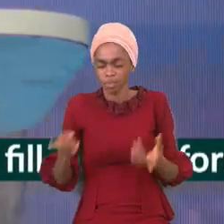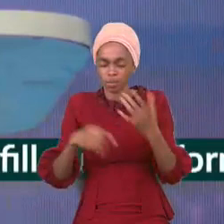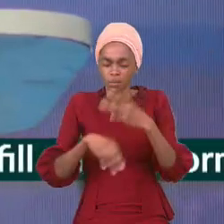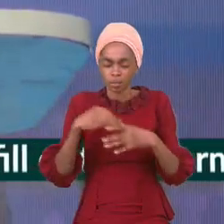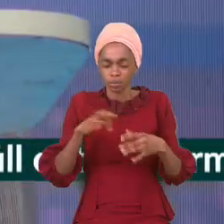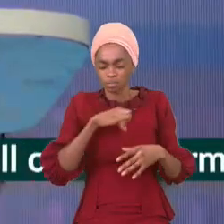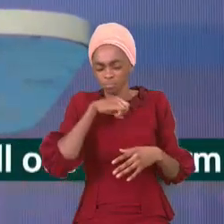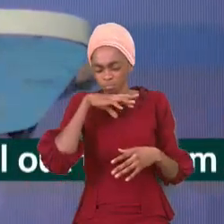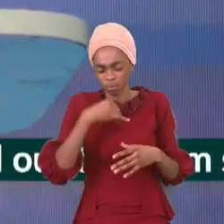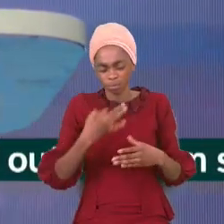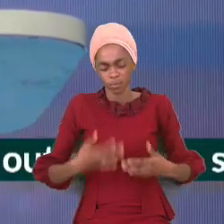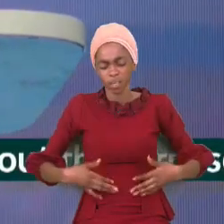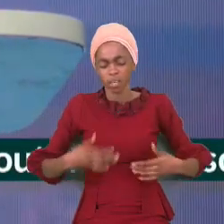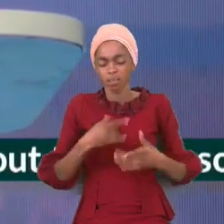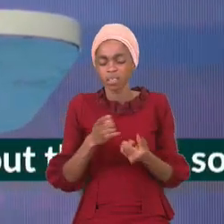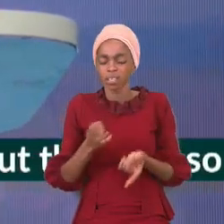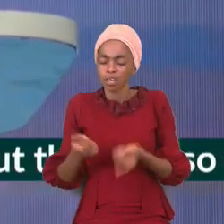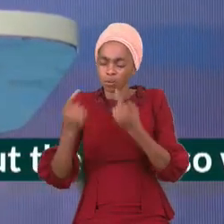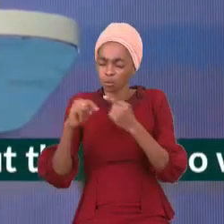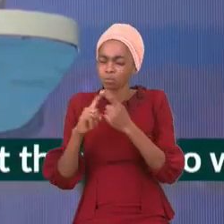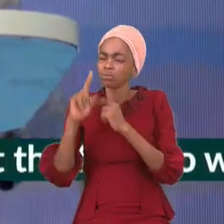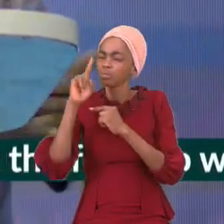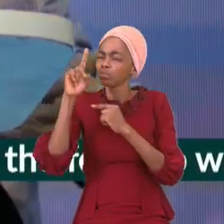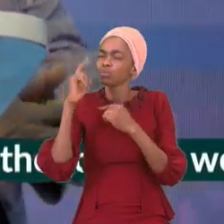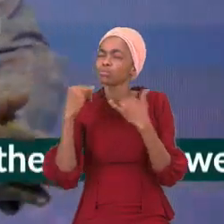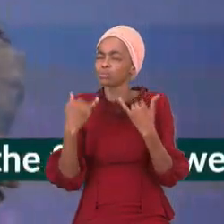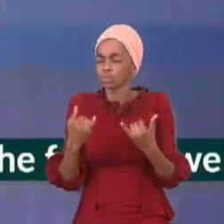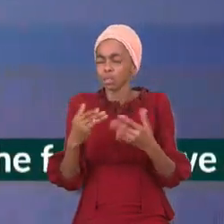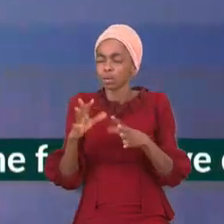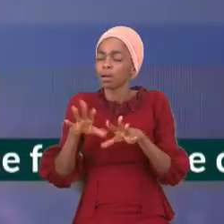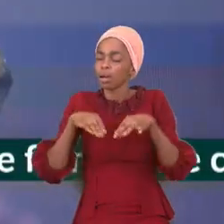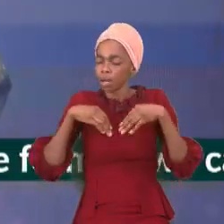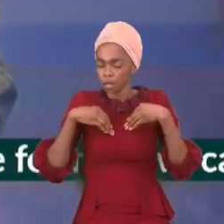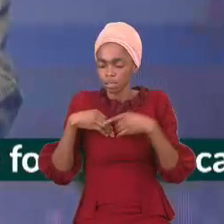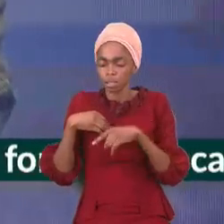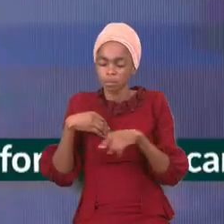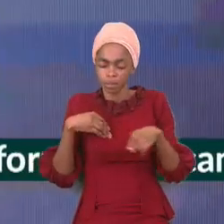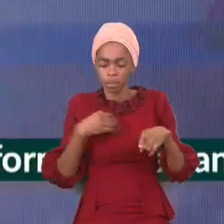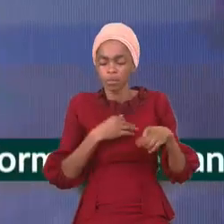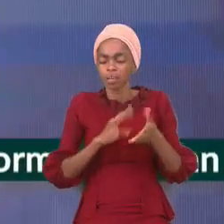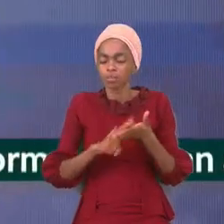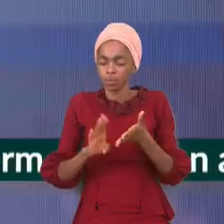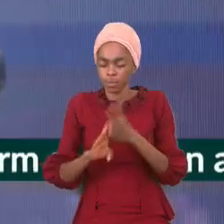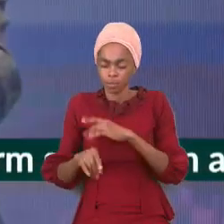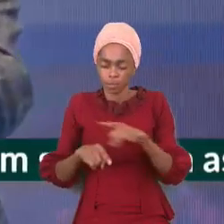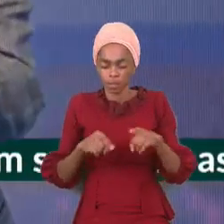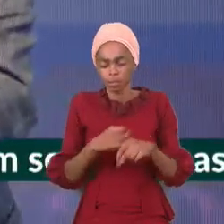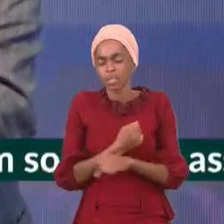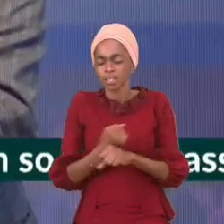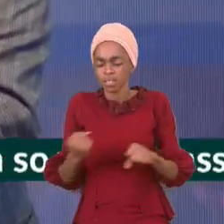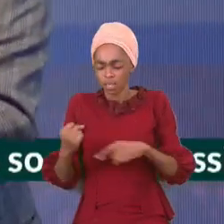defilements of their lives, and they come to you now. Receive them, forgive them, save